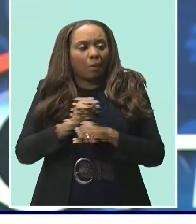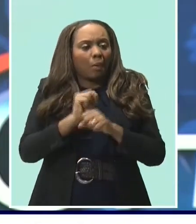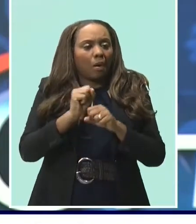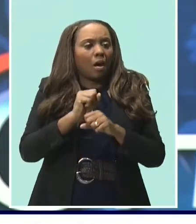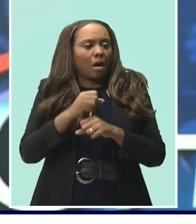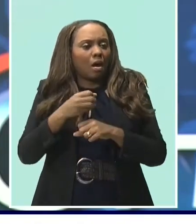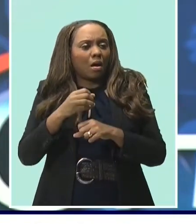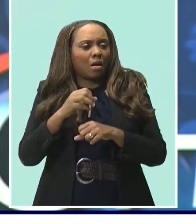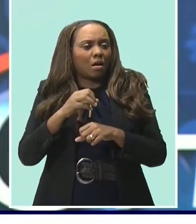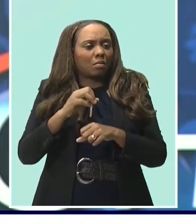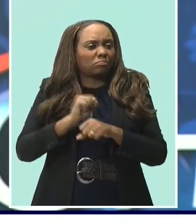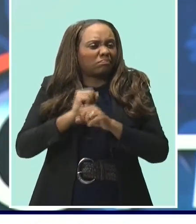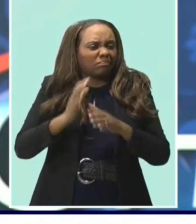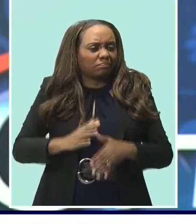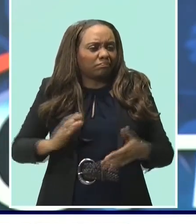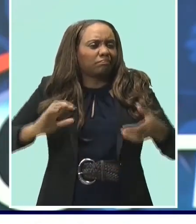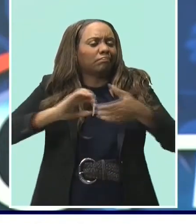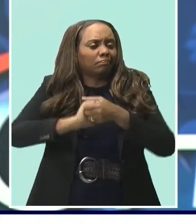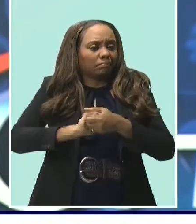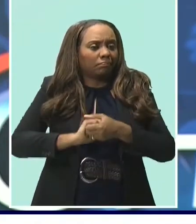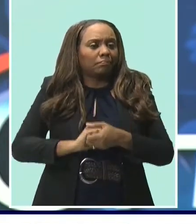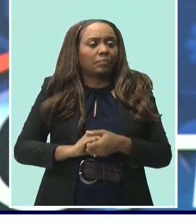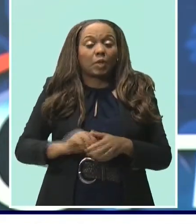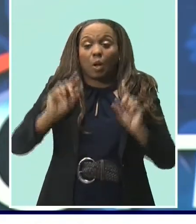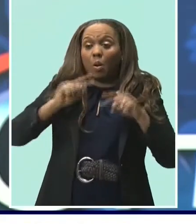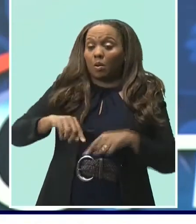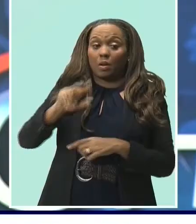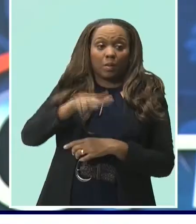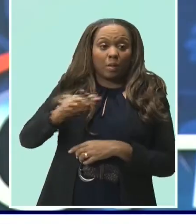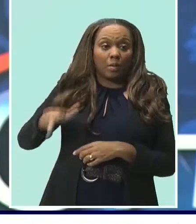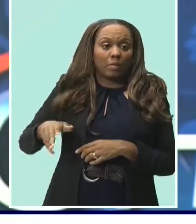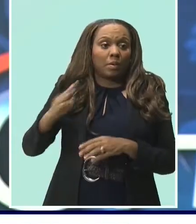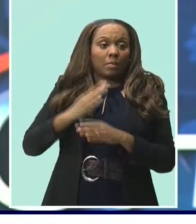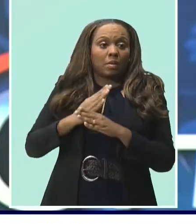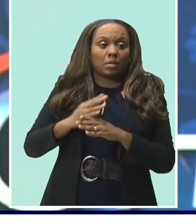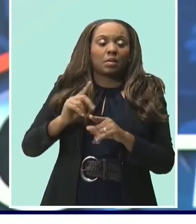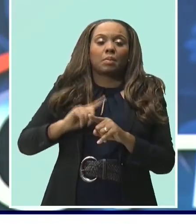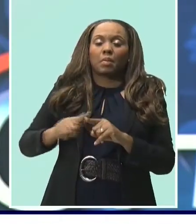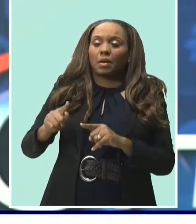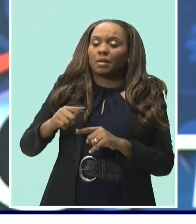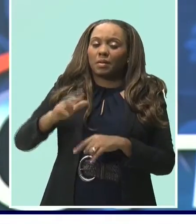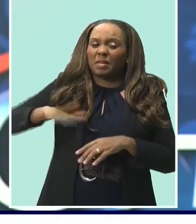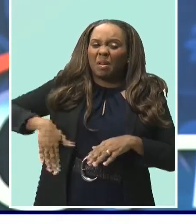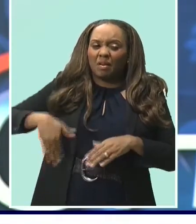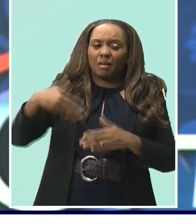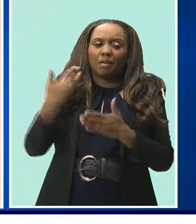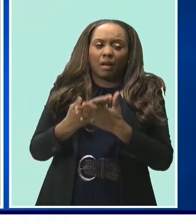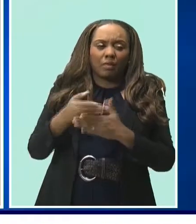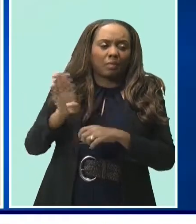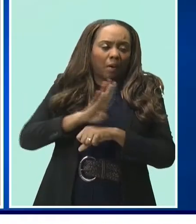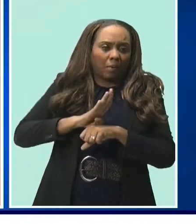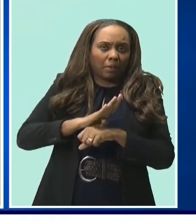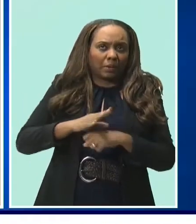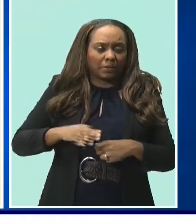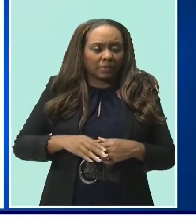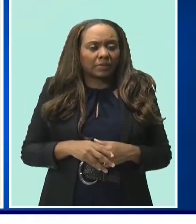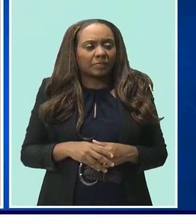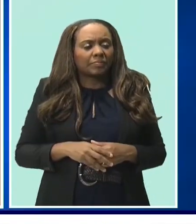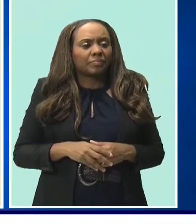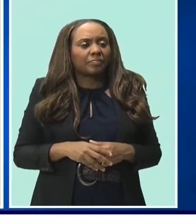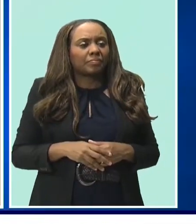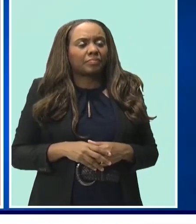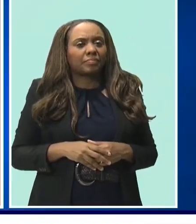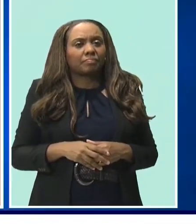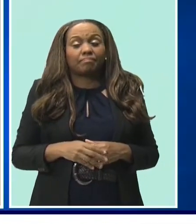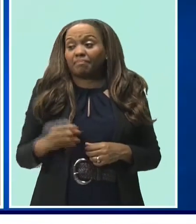for the 33 buses on order, Mr. Wharton says they are on their way to Barbados. With COVID, this